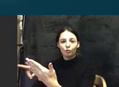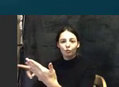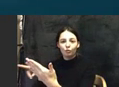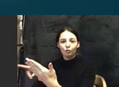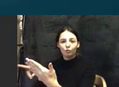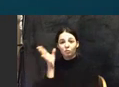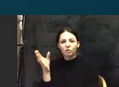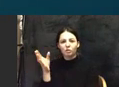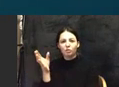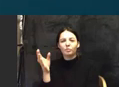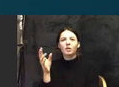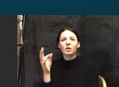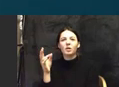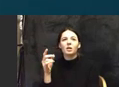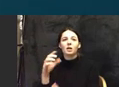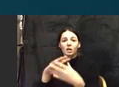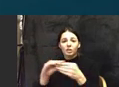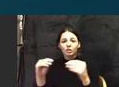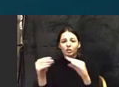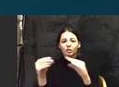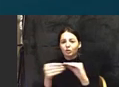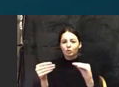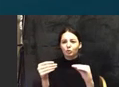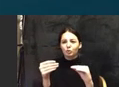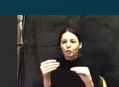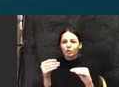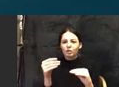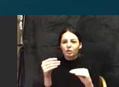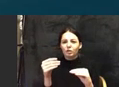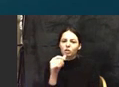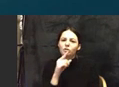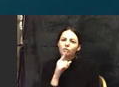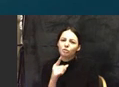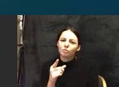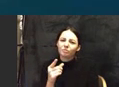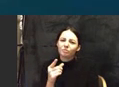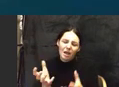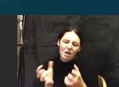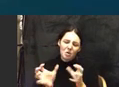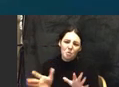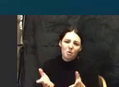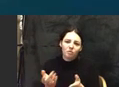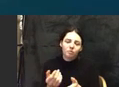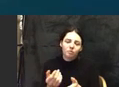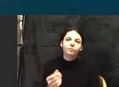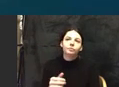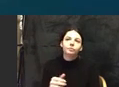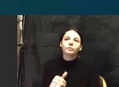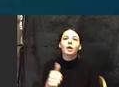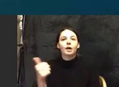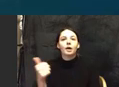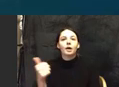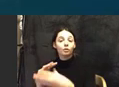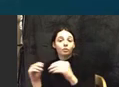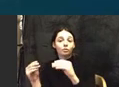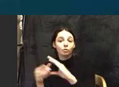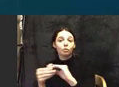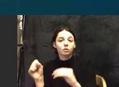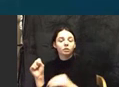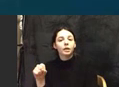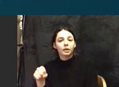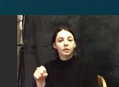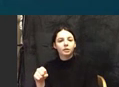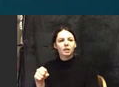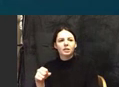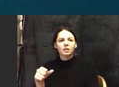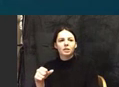true. There are different stories out there. It's not to say that my story is the only story of the Syrian refugee, but it is